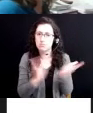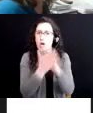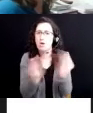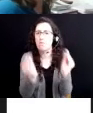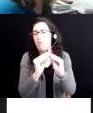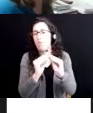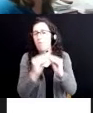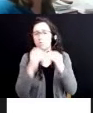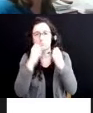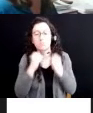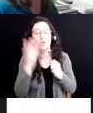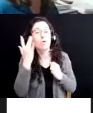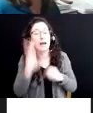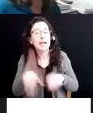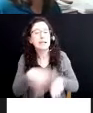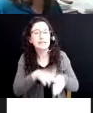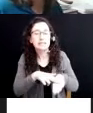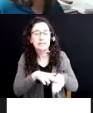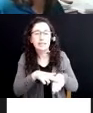the native vegetation